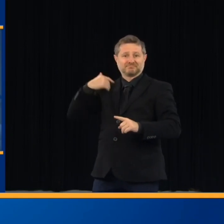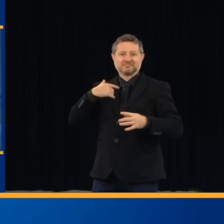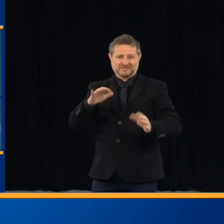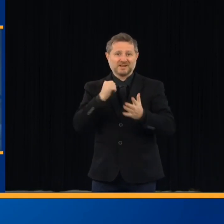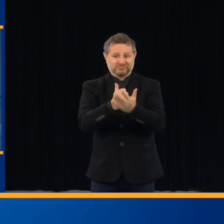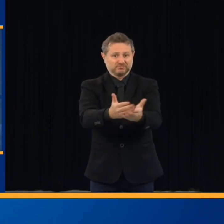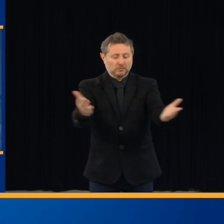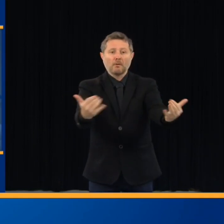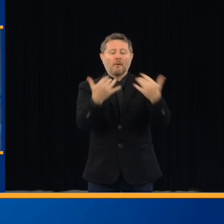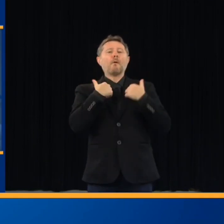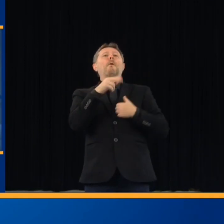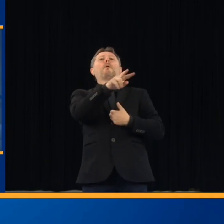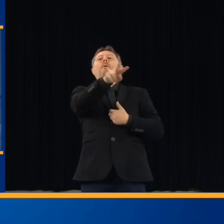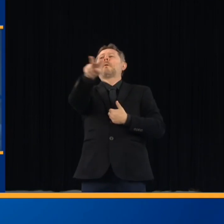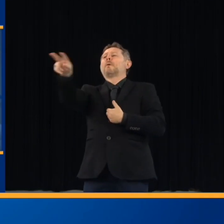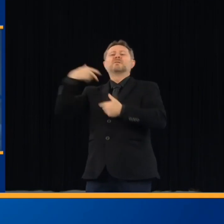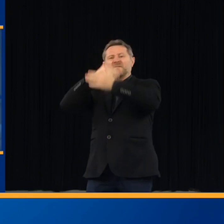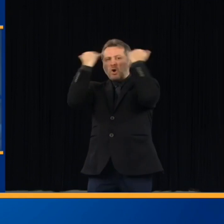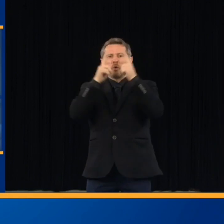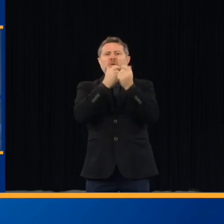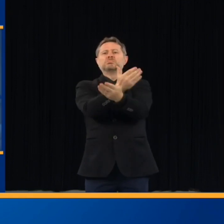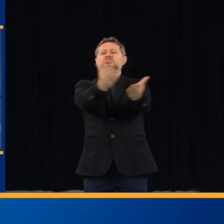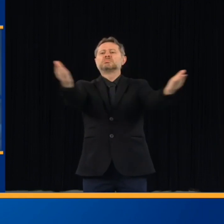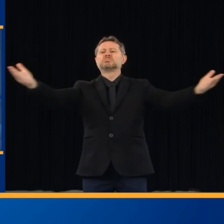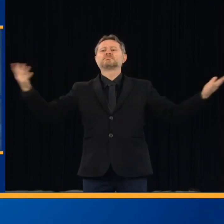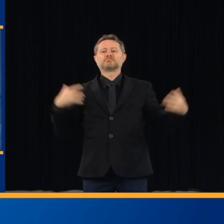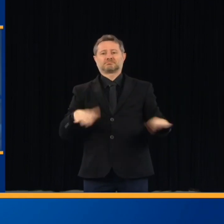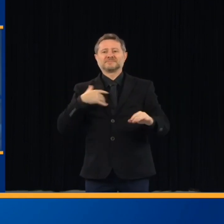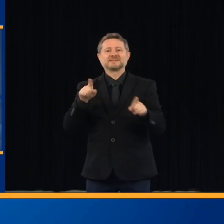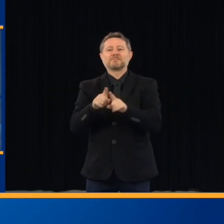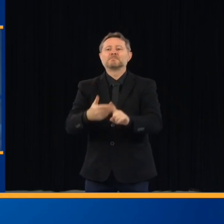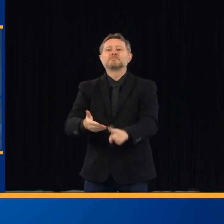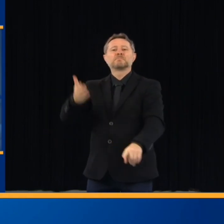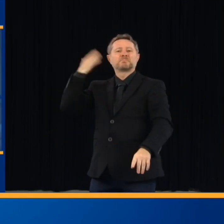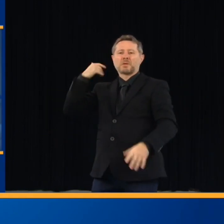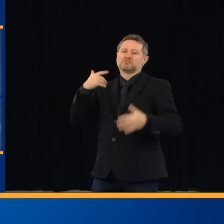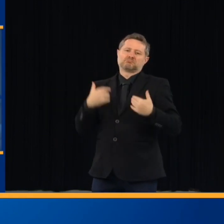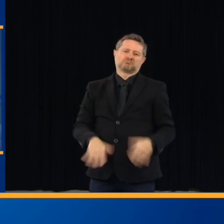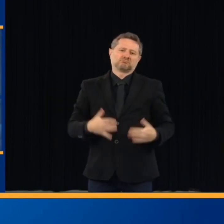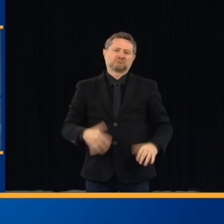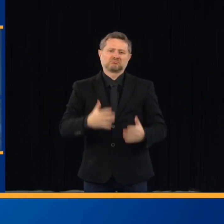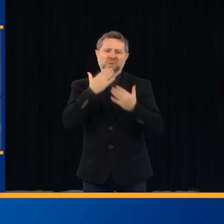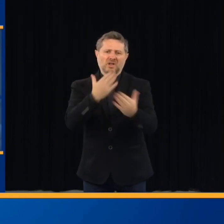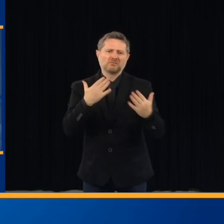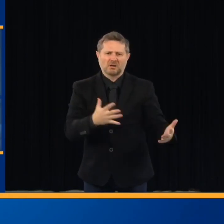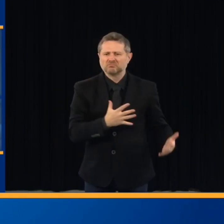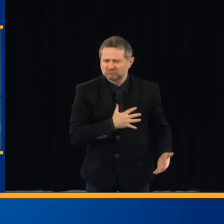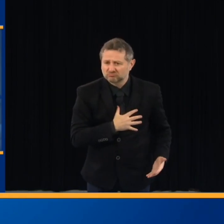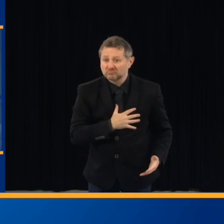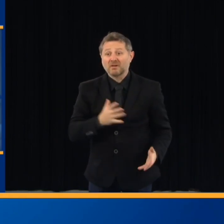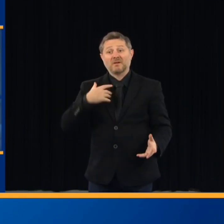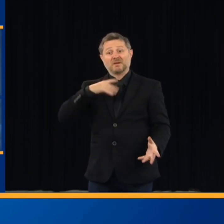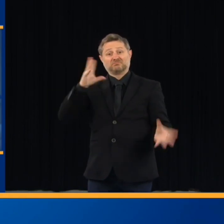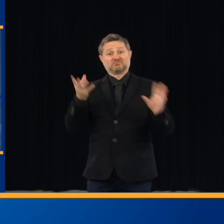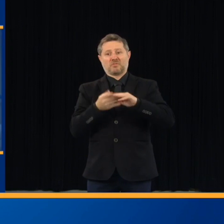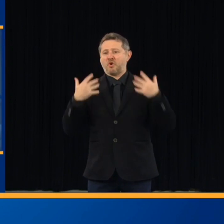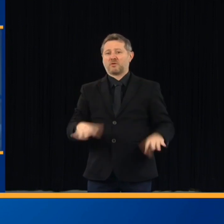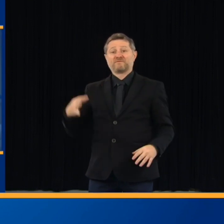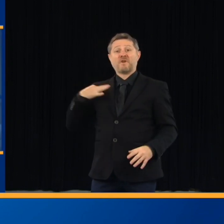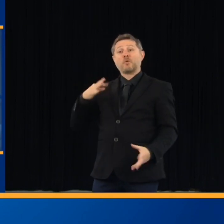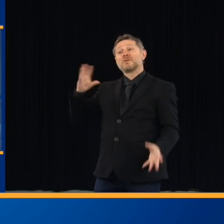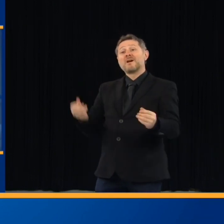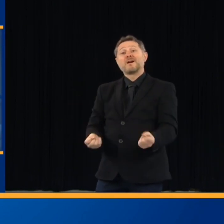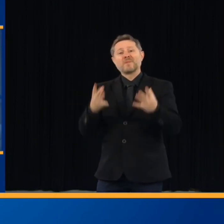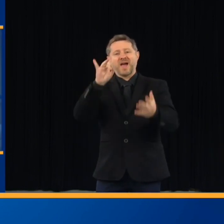of New Yorkers when they needed it. And I deeply appreciate it. We have 85,000 volunteers